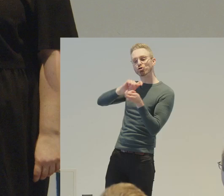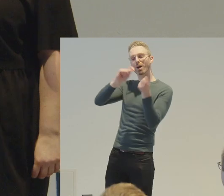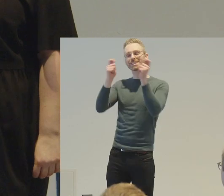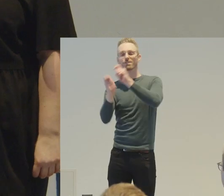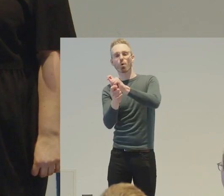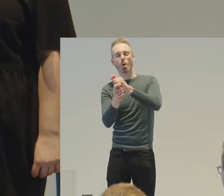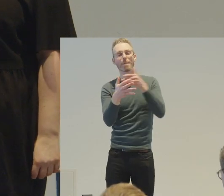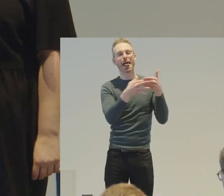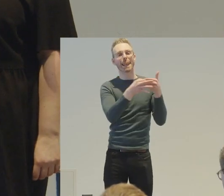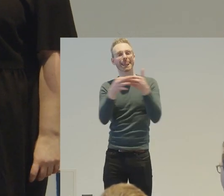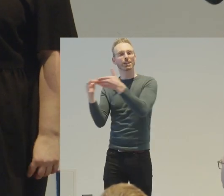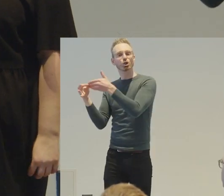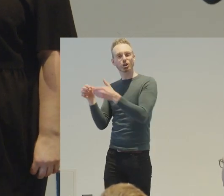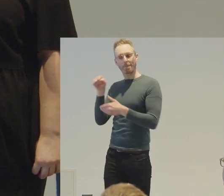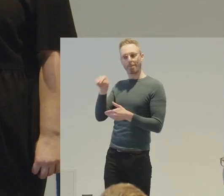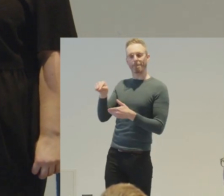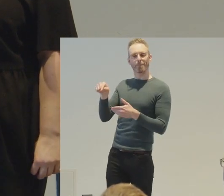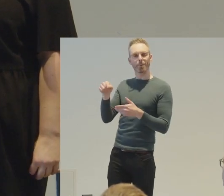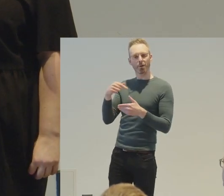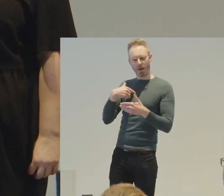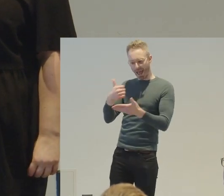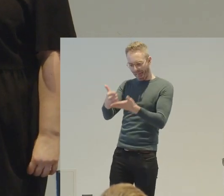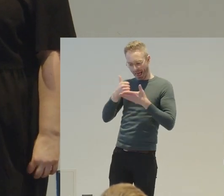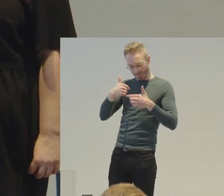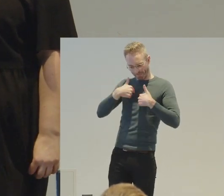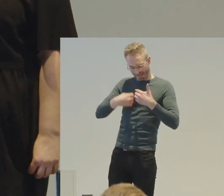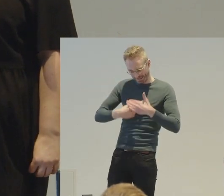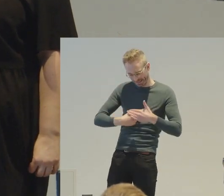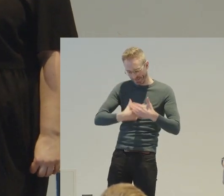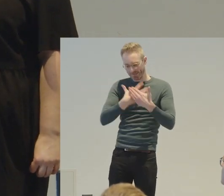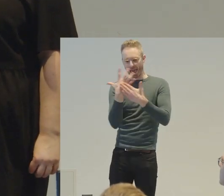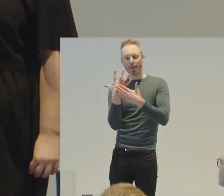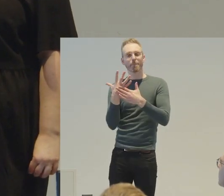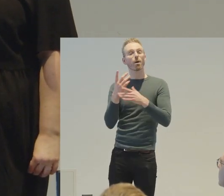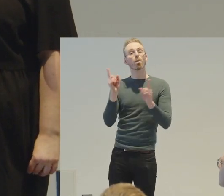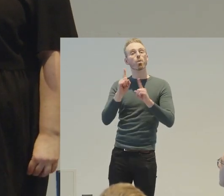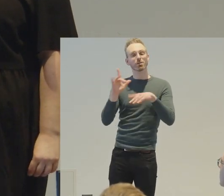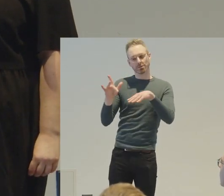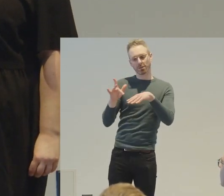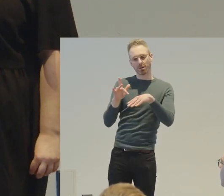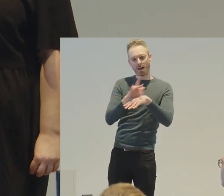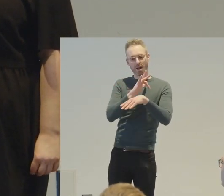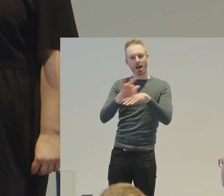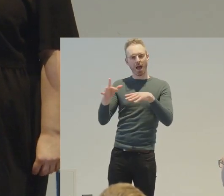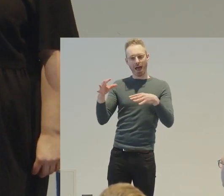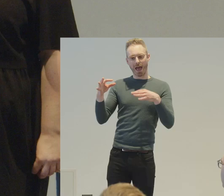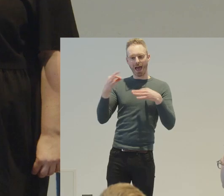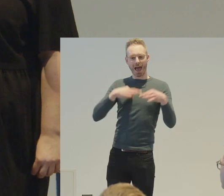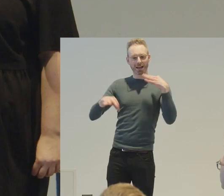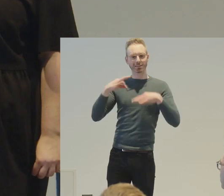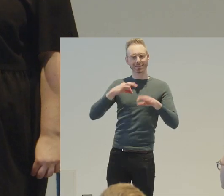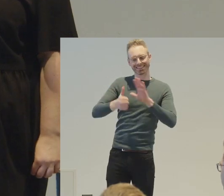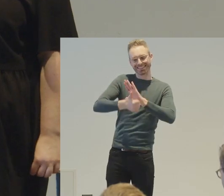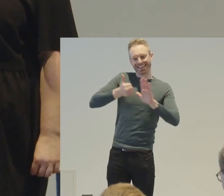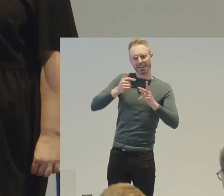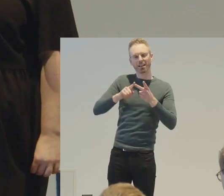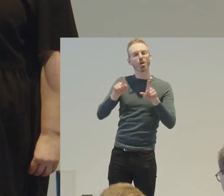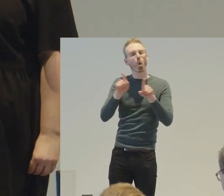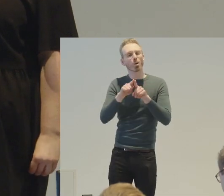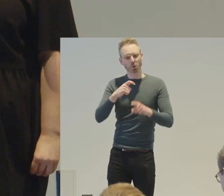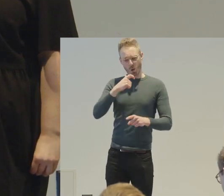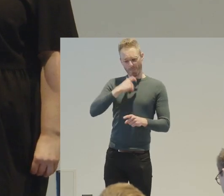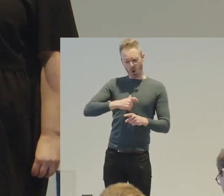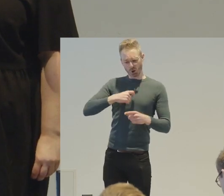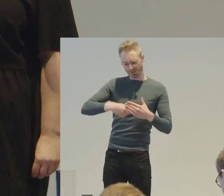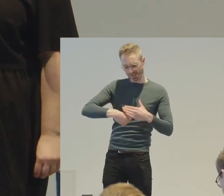me grow, not just an actor, but also a person. And it's like, it's made me like more wiser, and it's made me,